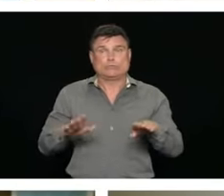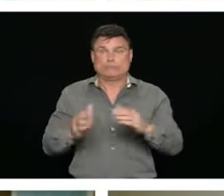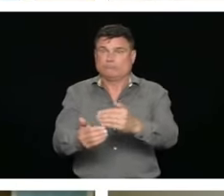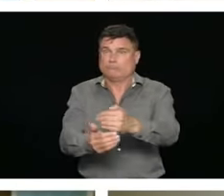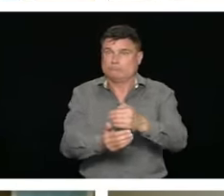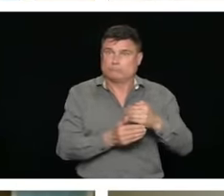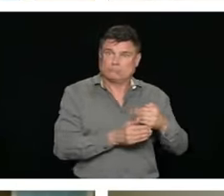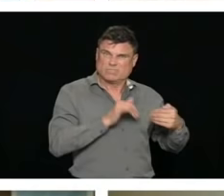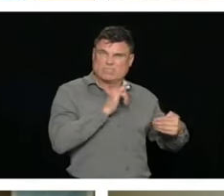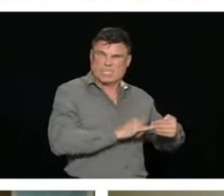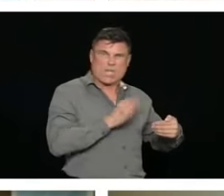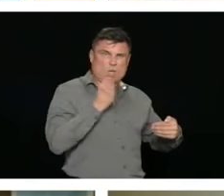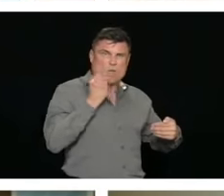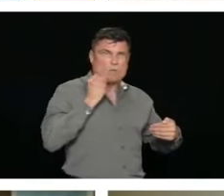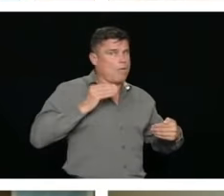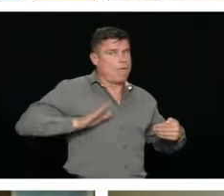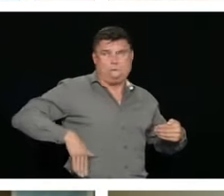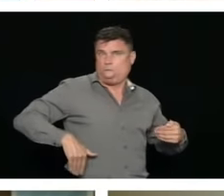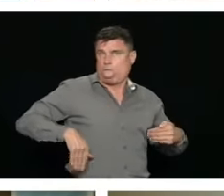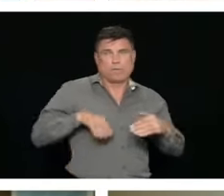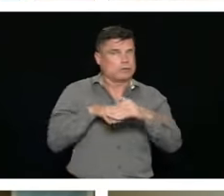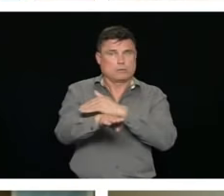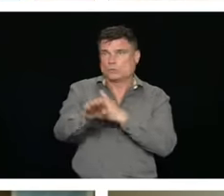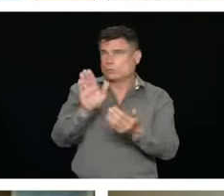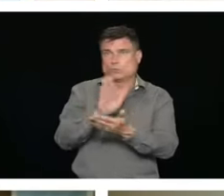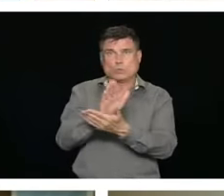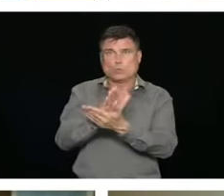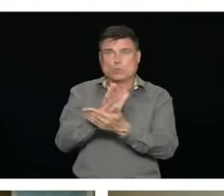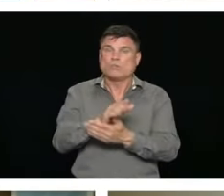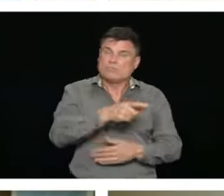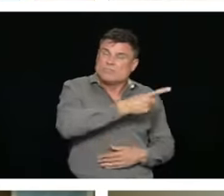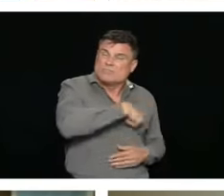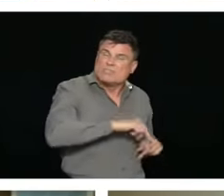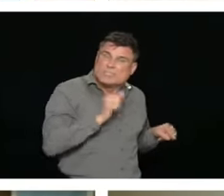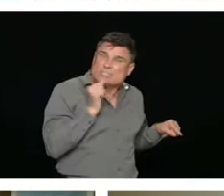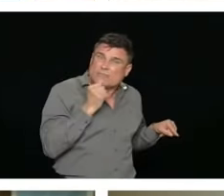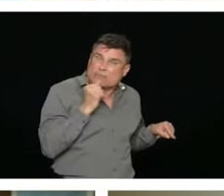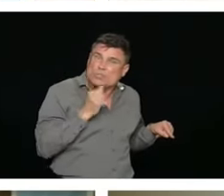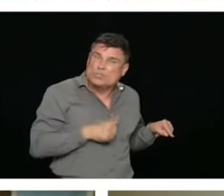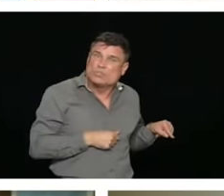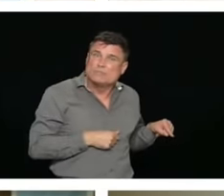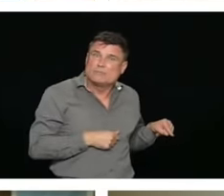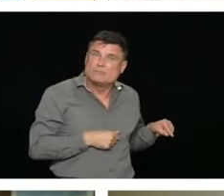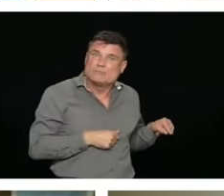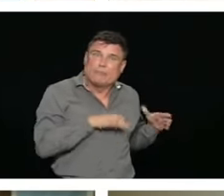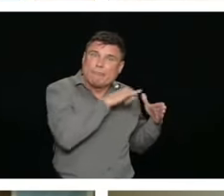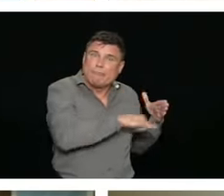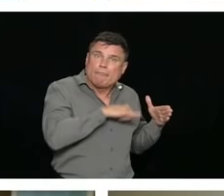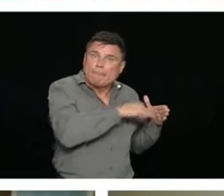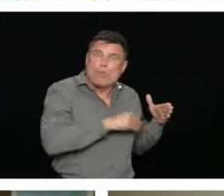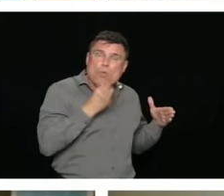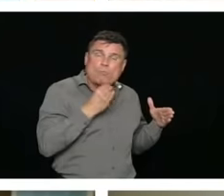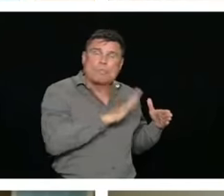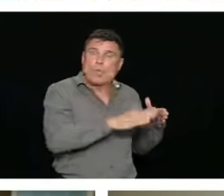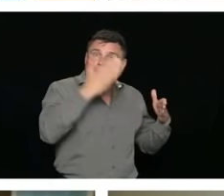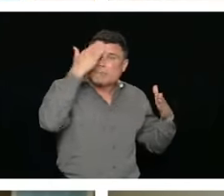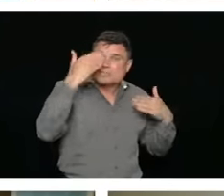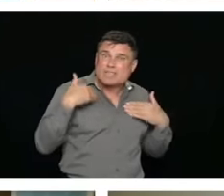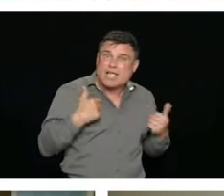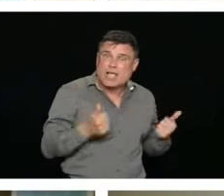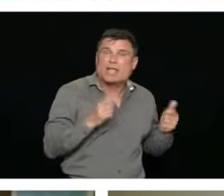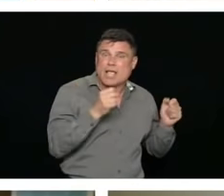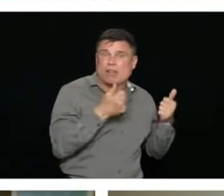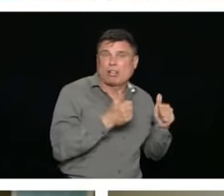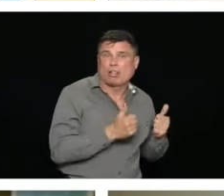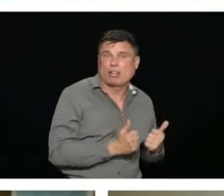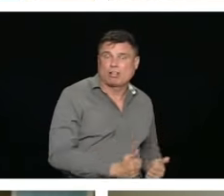suffer, particularly those with mental health issues, particularly those, if you look over time, who haven't had a